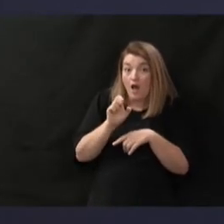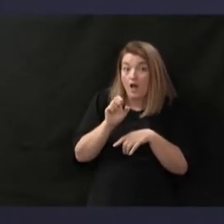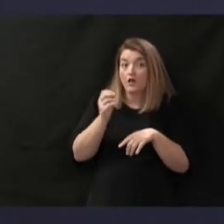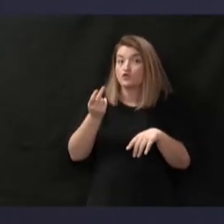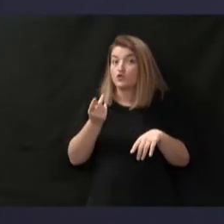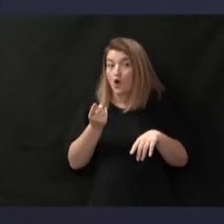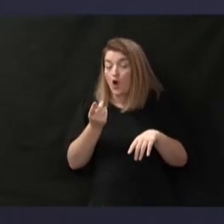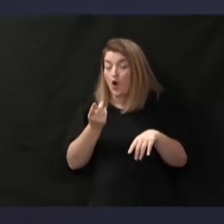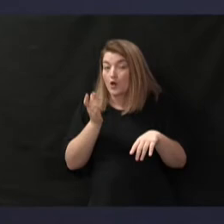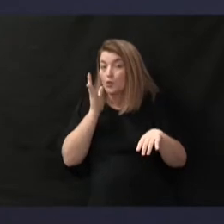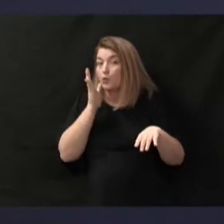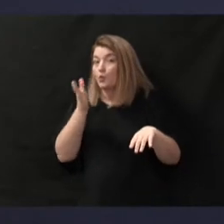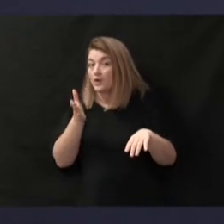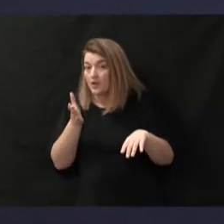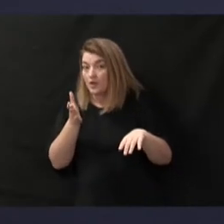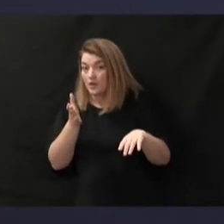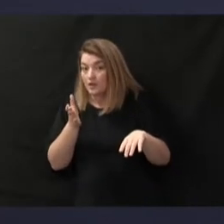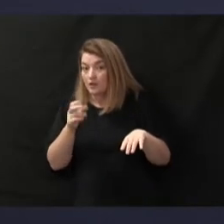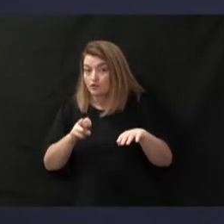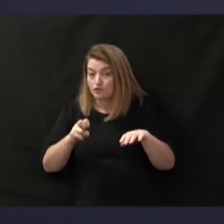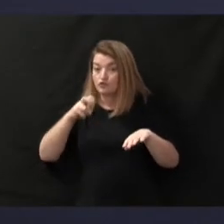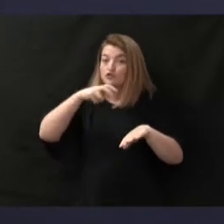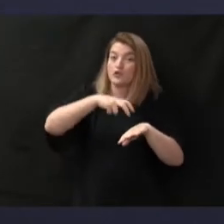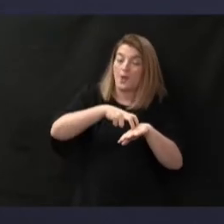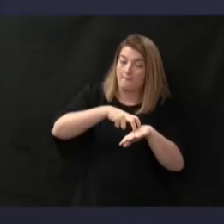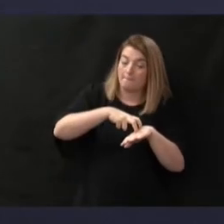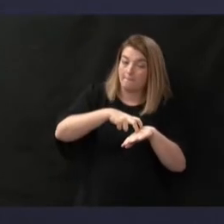the bed. On the bed.